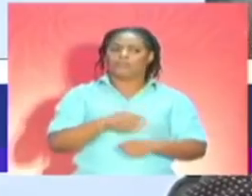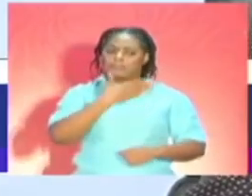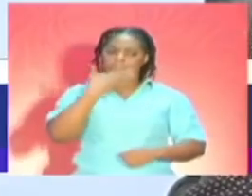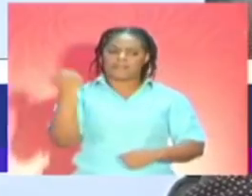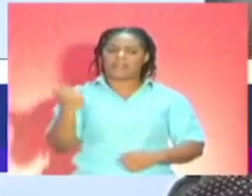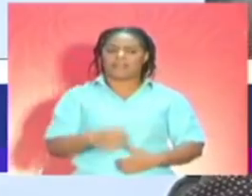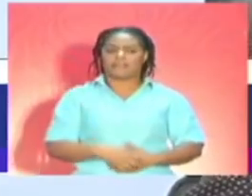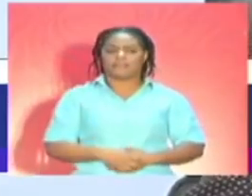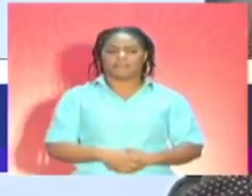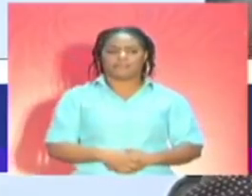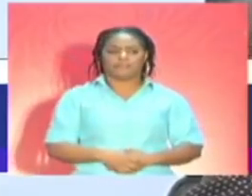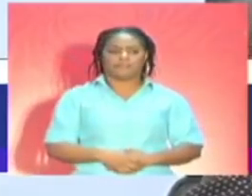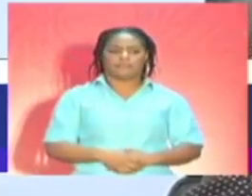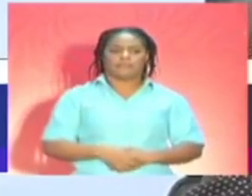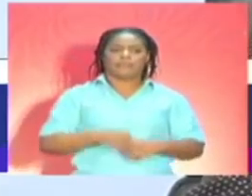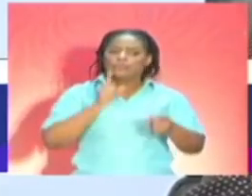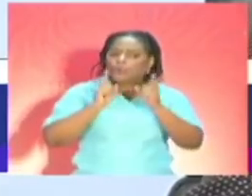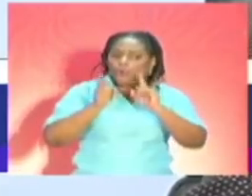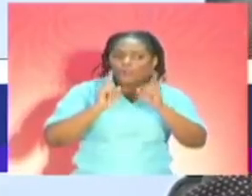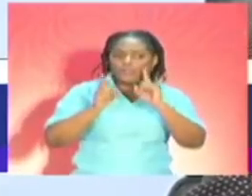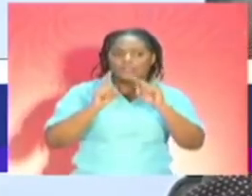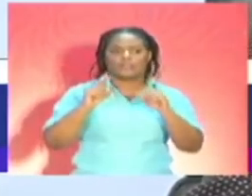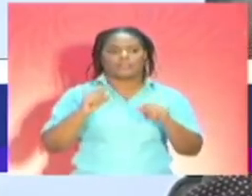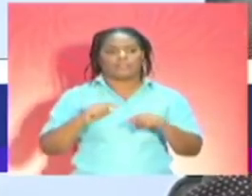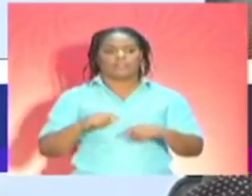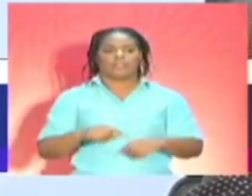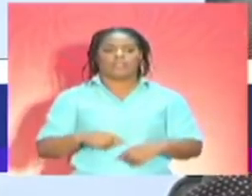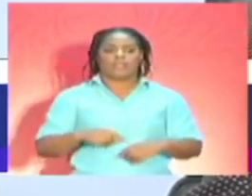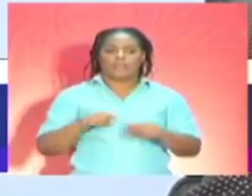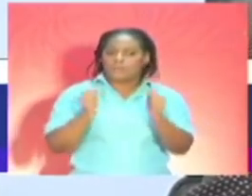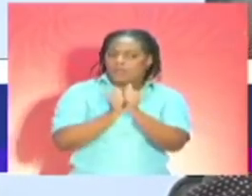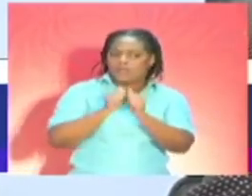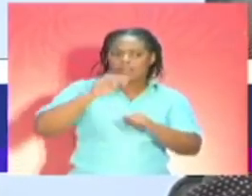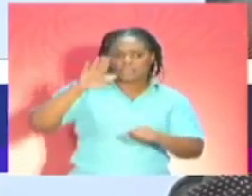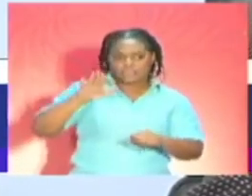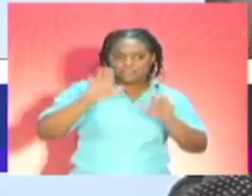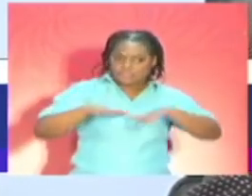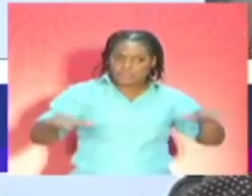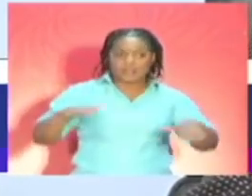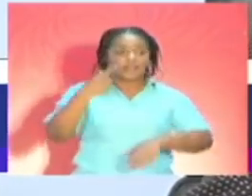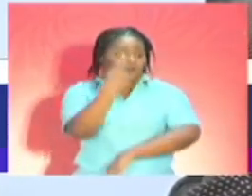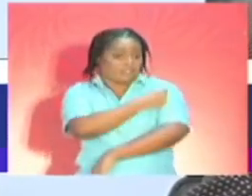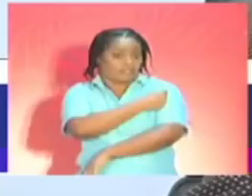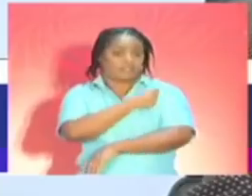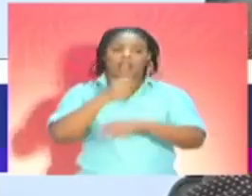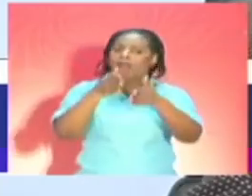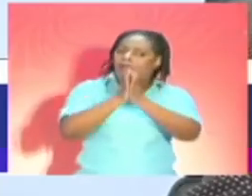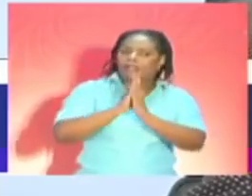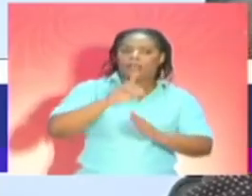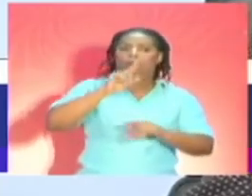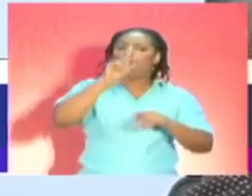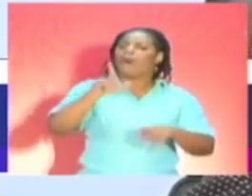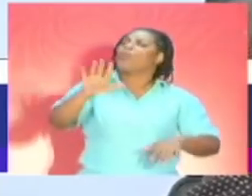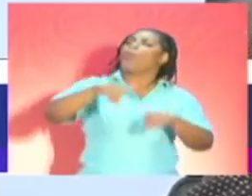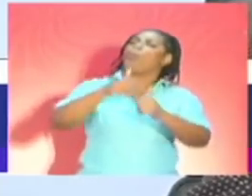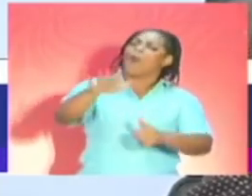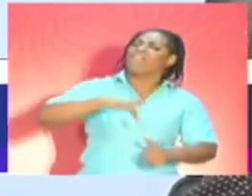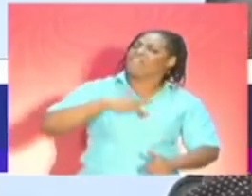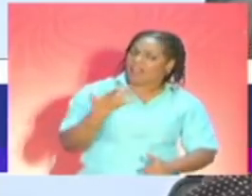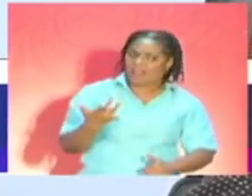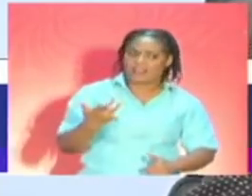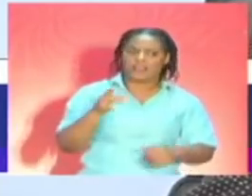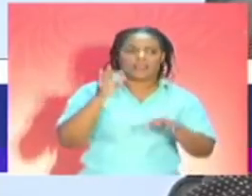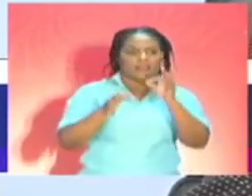Spend time talking with them while they're in the observation area and asking them questions so that you know how they're feeling. And if they're having